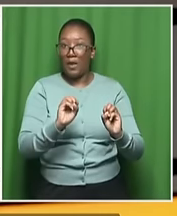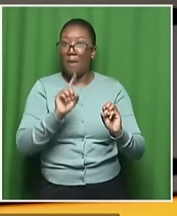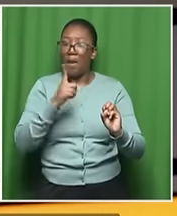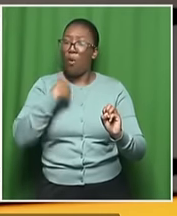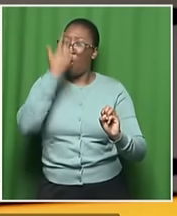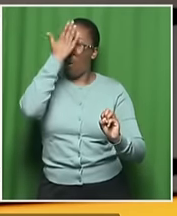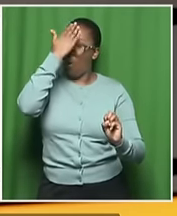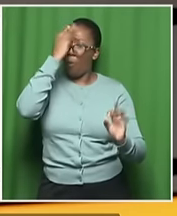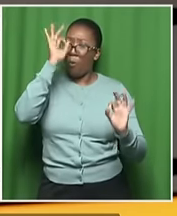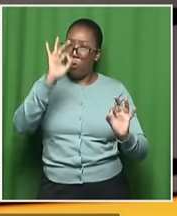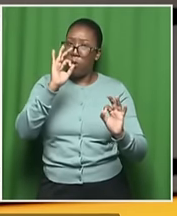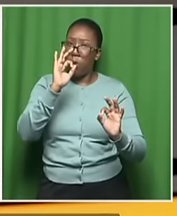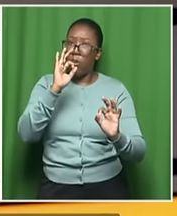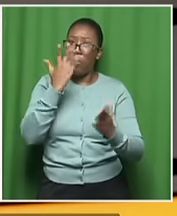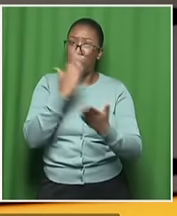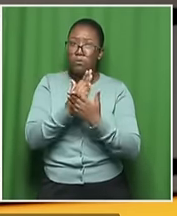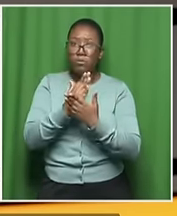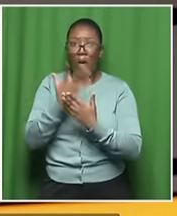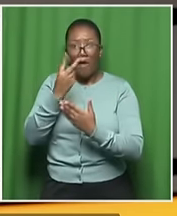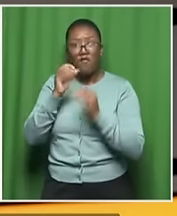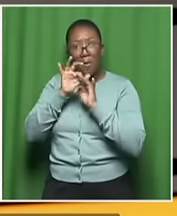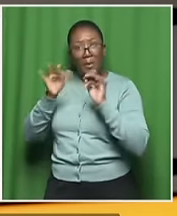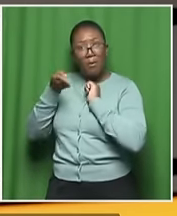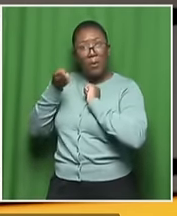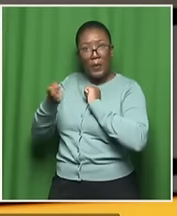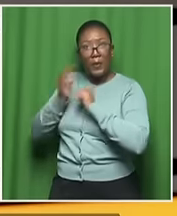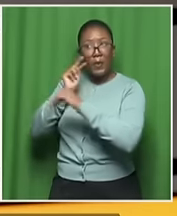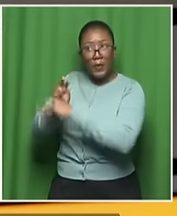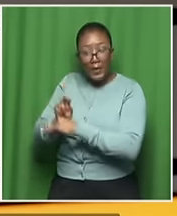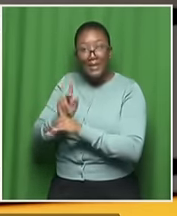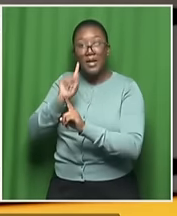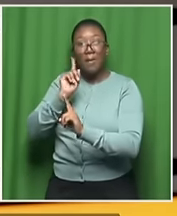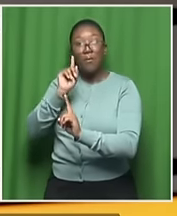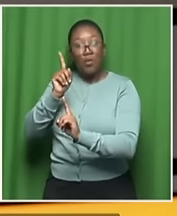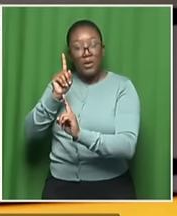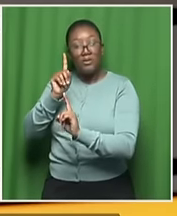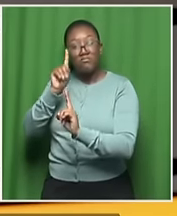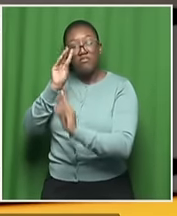had people there. And we queried it, and then they apologized. And